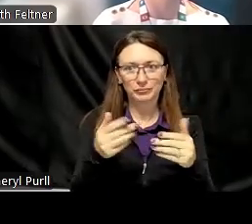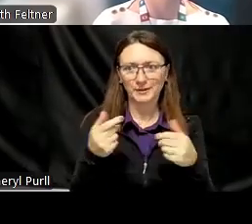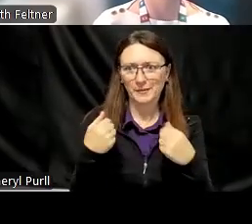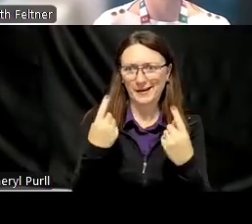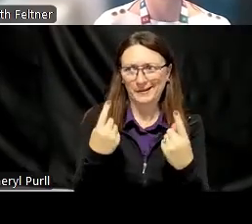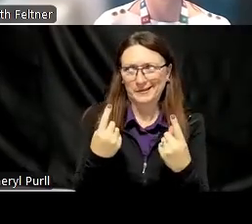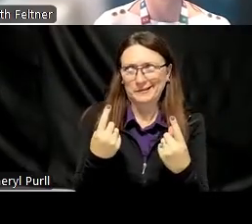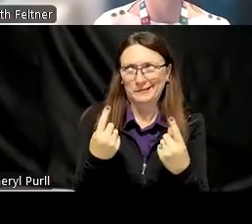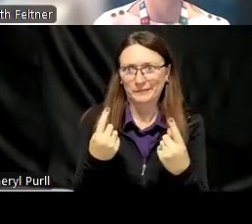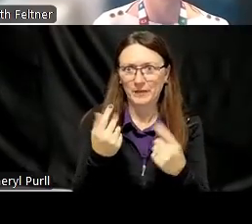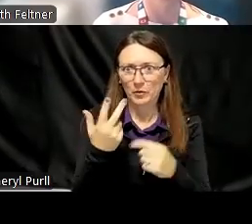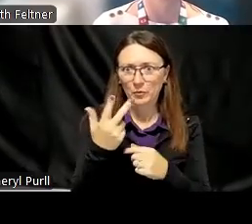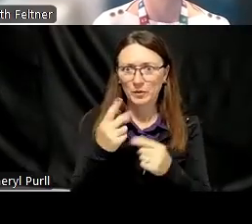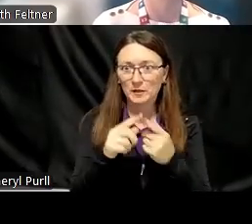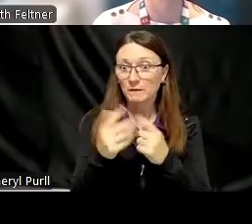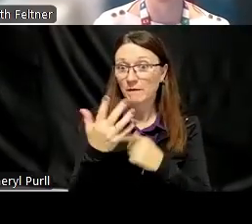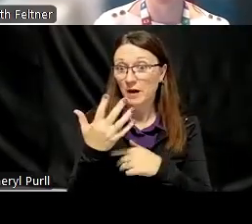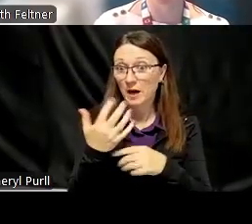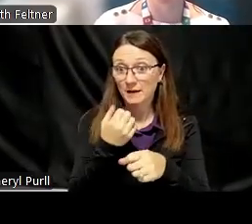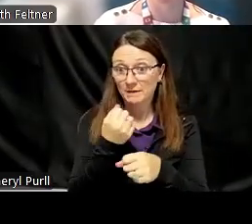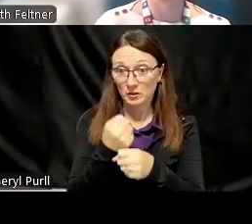I don't know, 3 to 5 years,